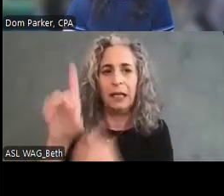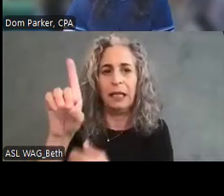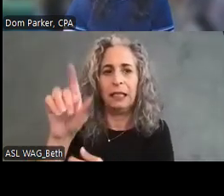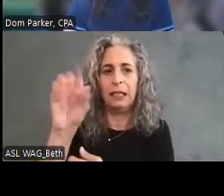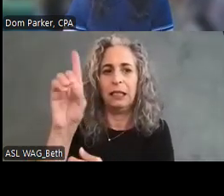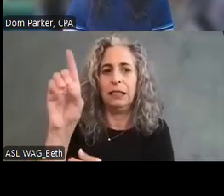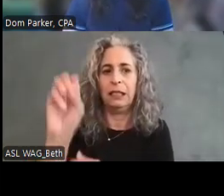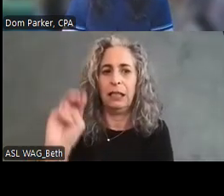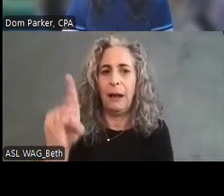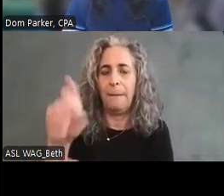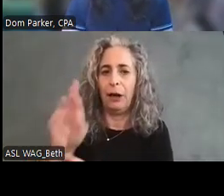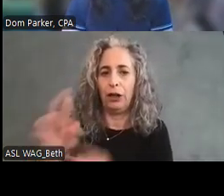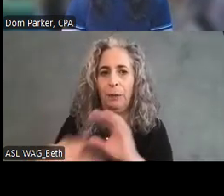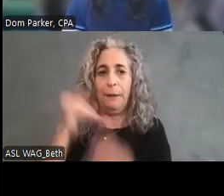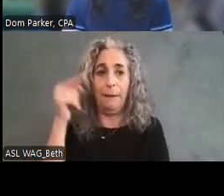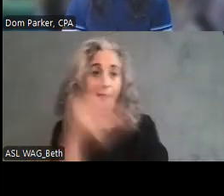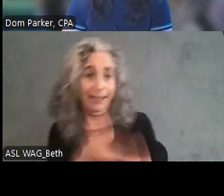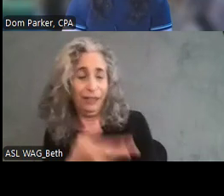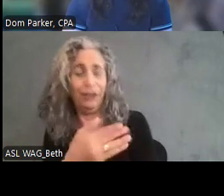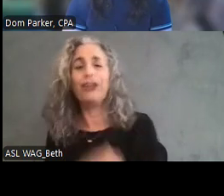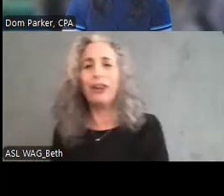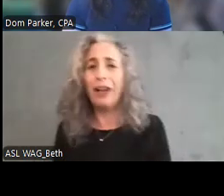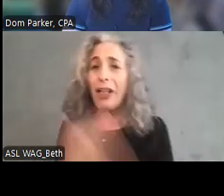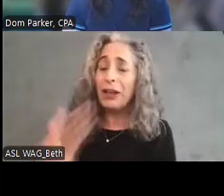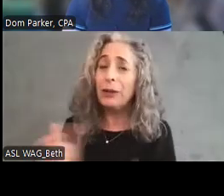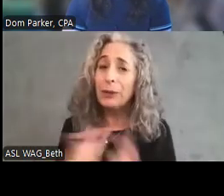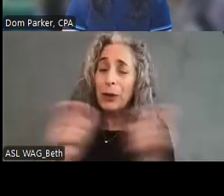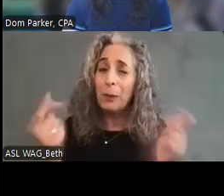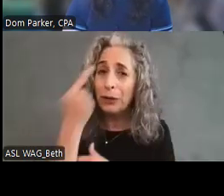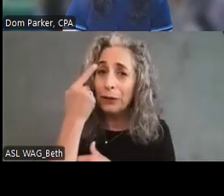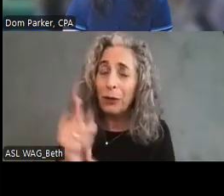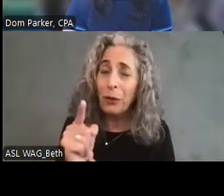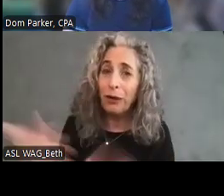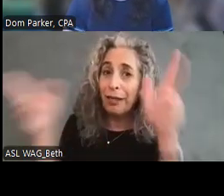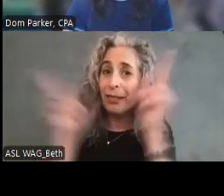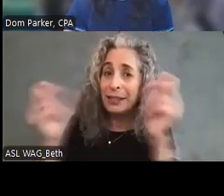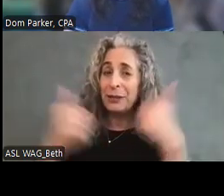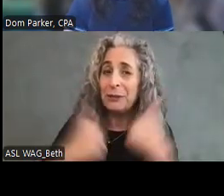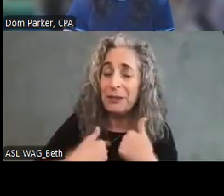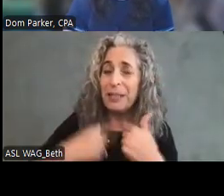on there. And thank you all so much for listening to me talk about this.